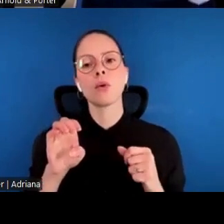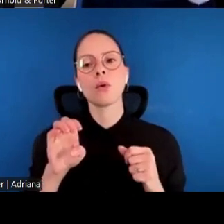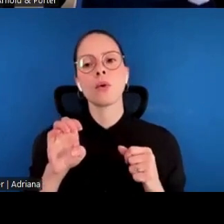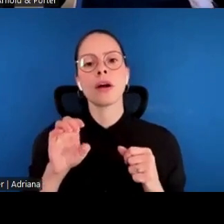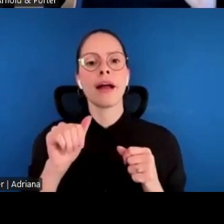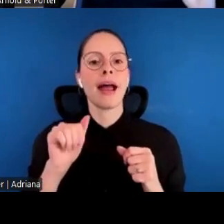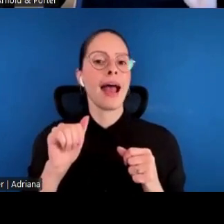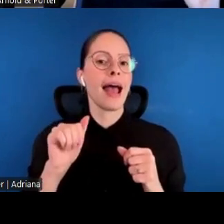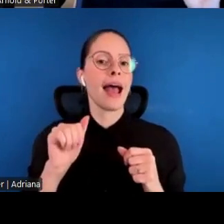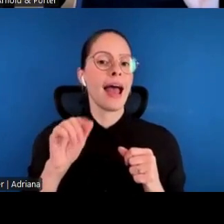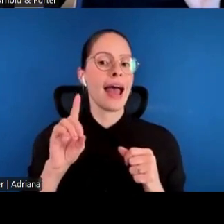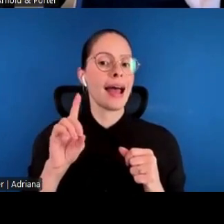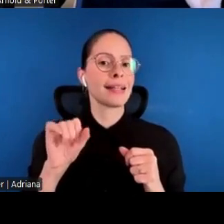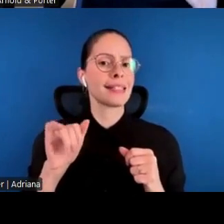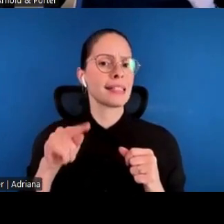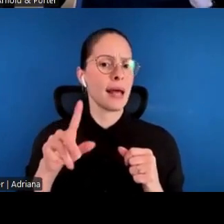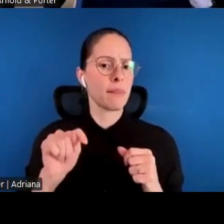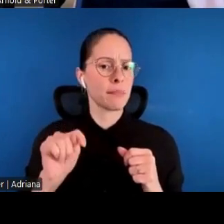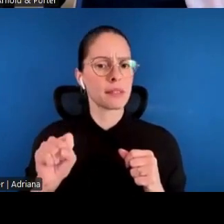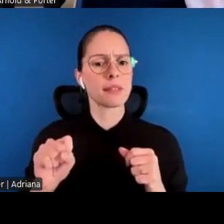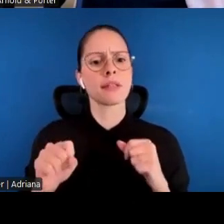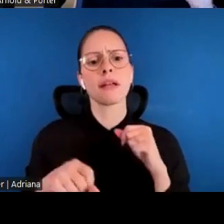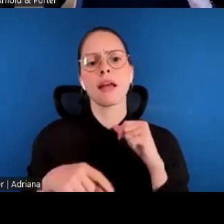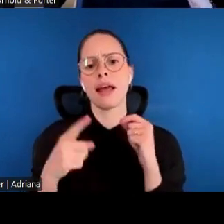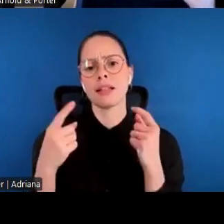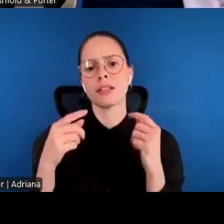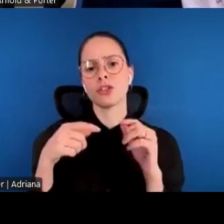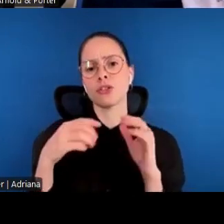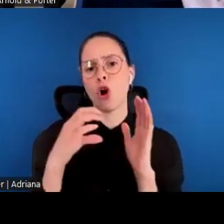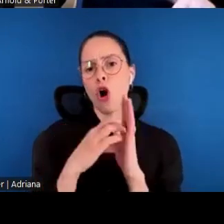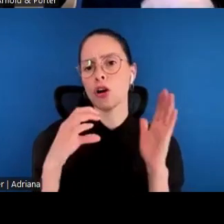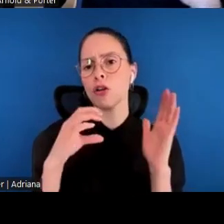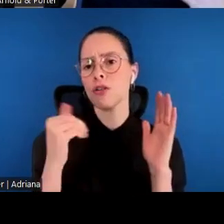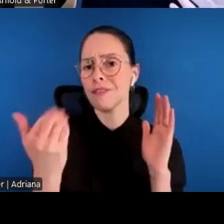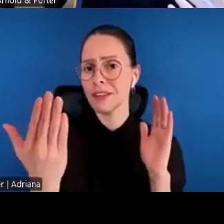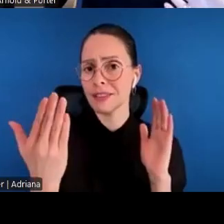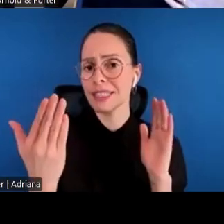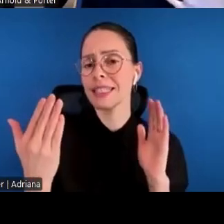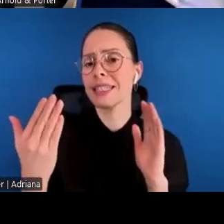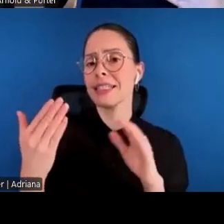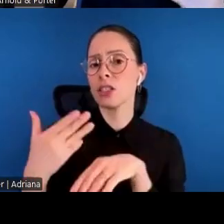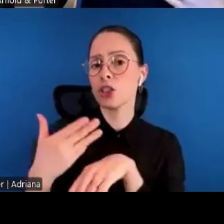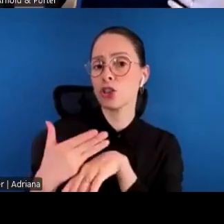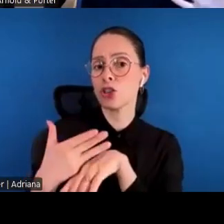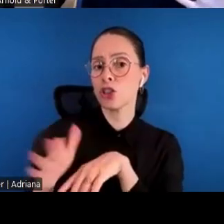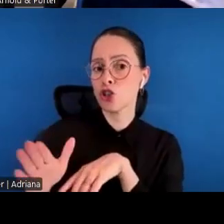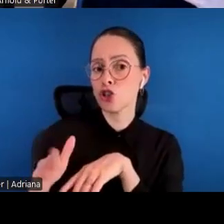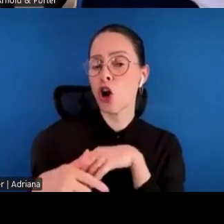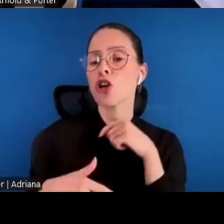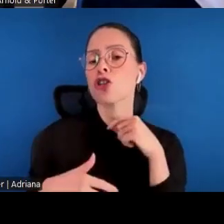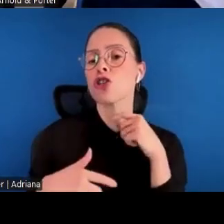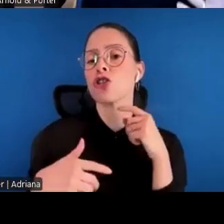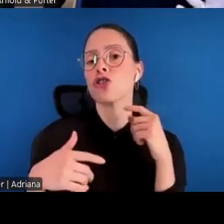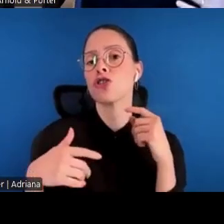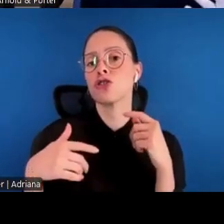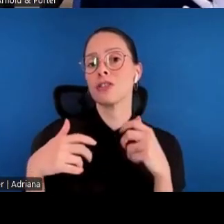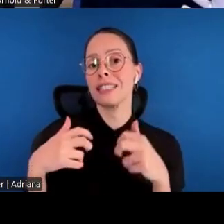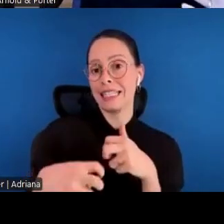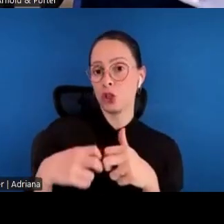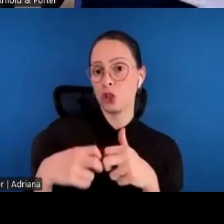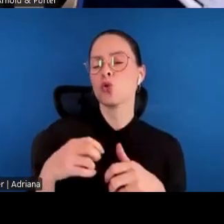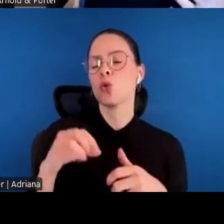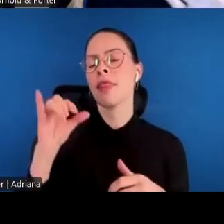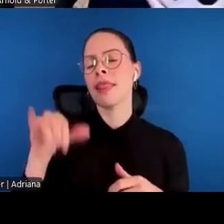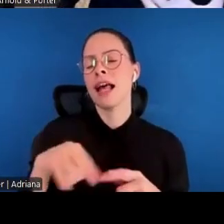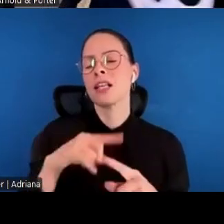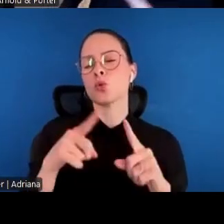or Article 15 discharge is an issue, that's where asking the questions of the trial counsel,